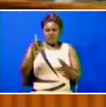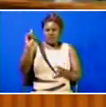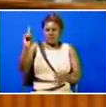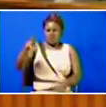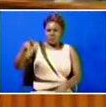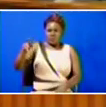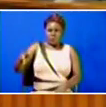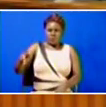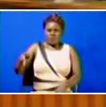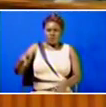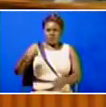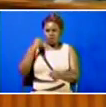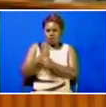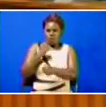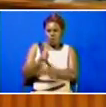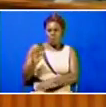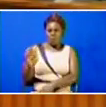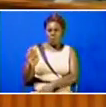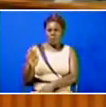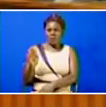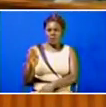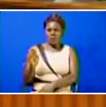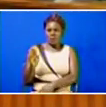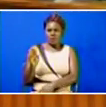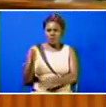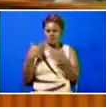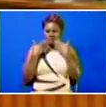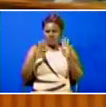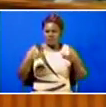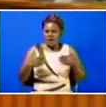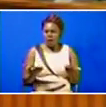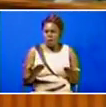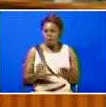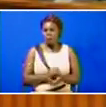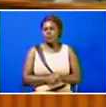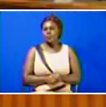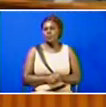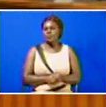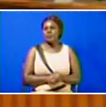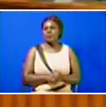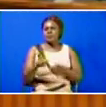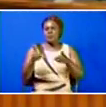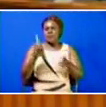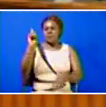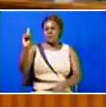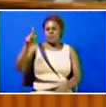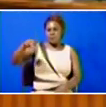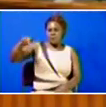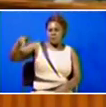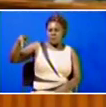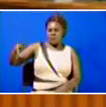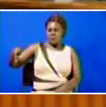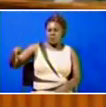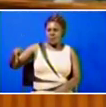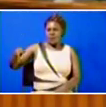should exercise his powers. And it closes as follows. The Director of Public Prosecution